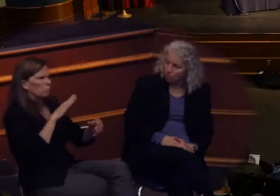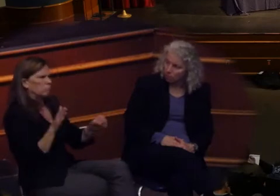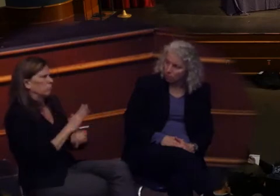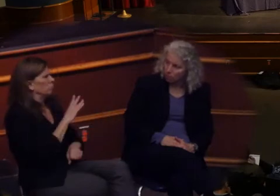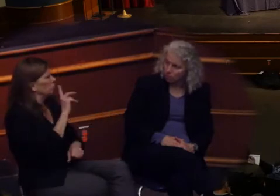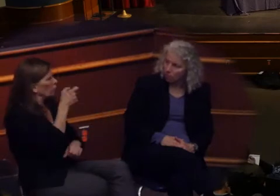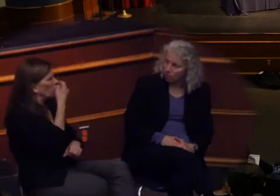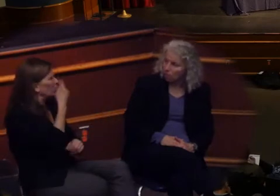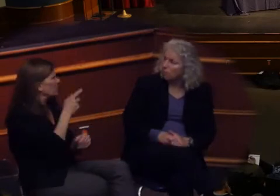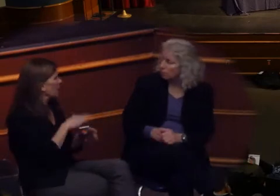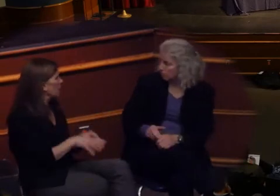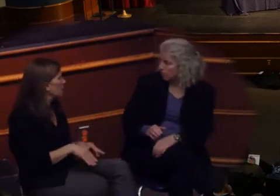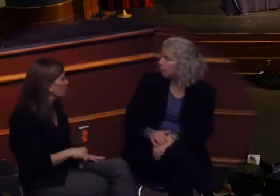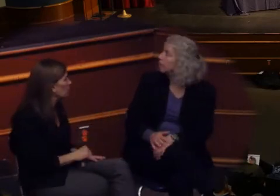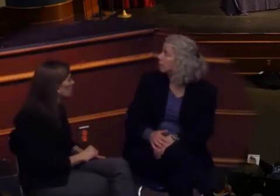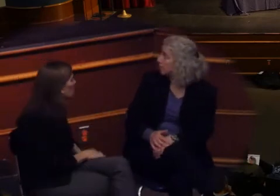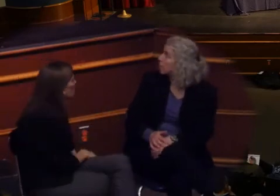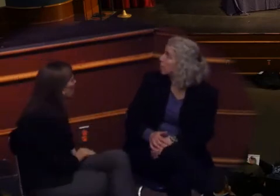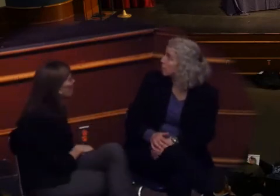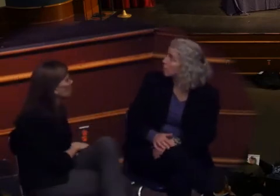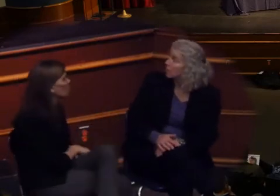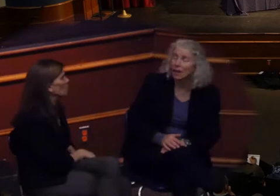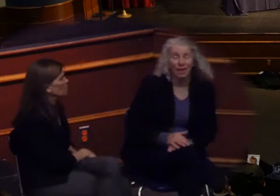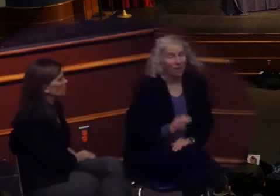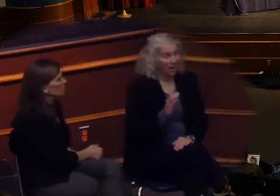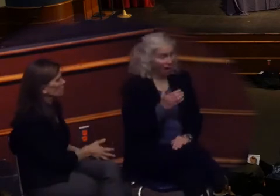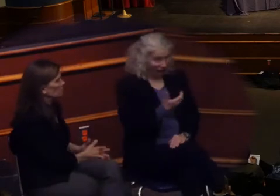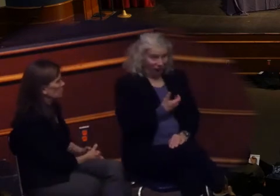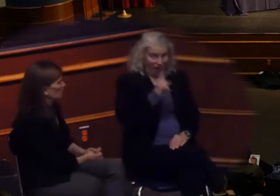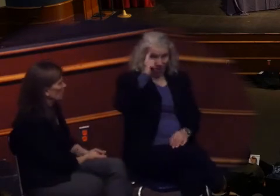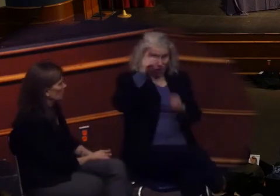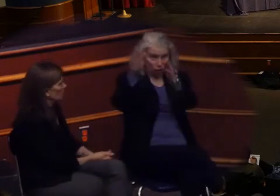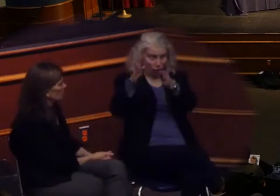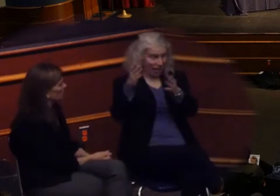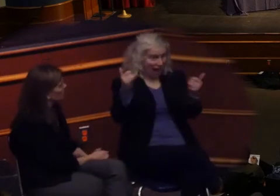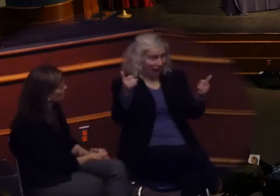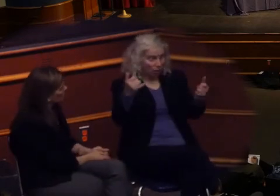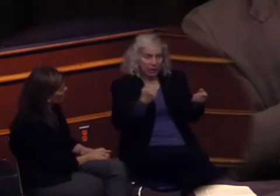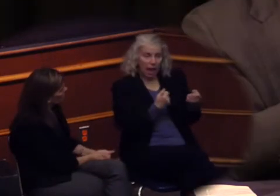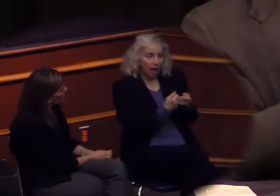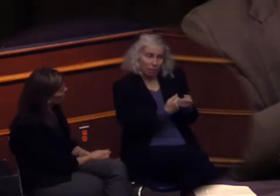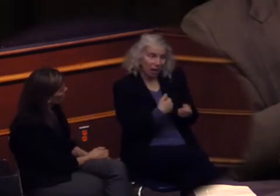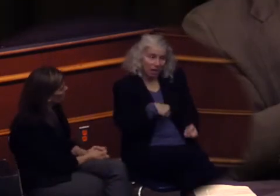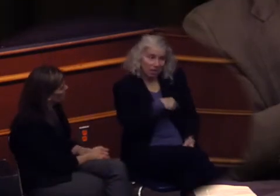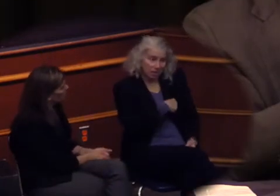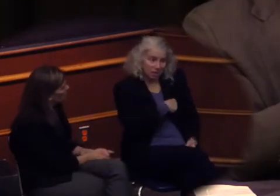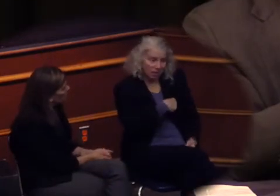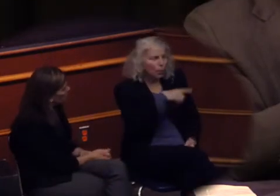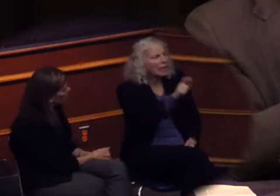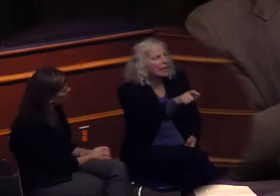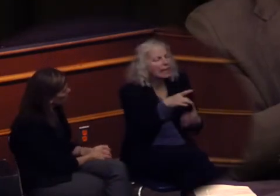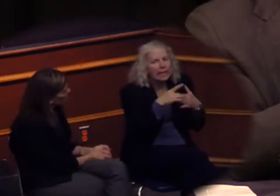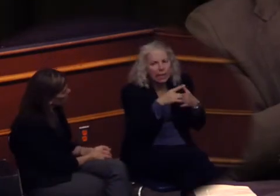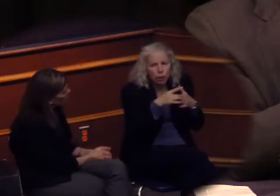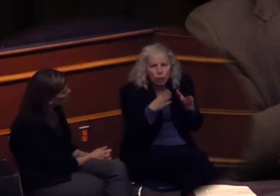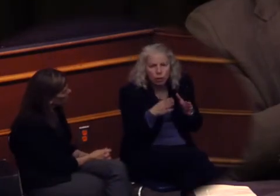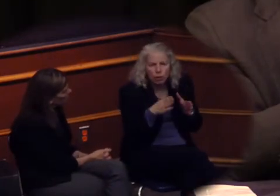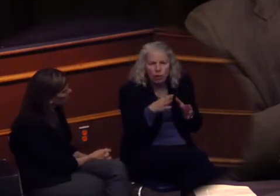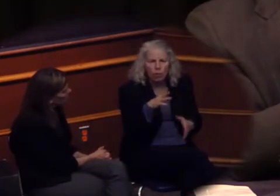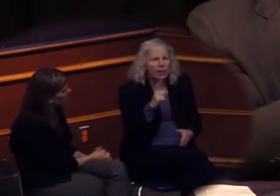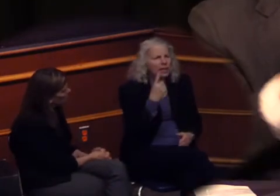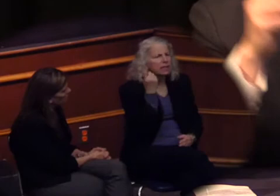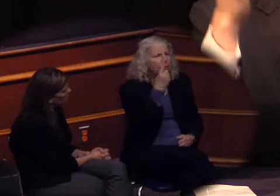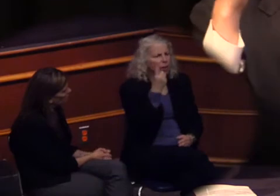We have a governor right now who has not been helpful at a time where we desperately need leadership that is standing up for everyone.